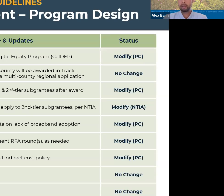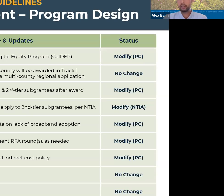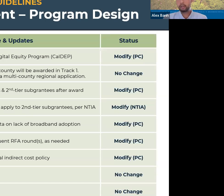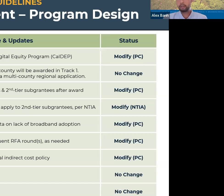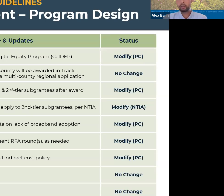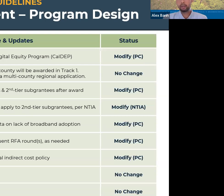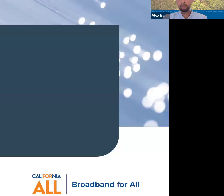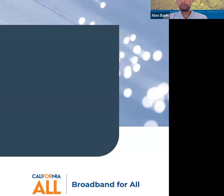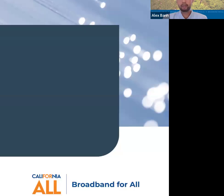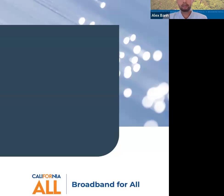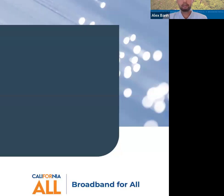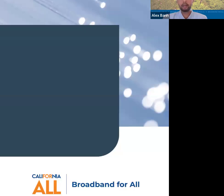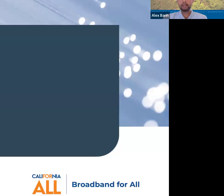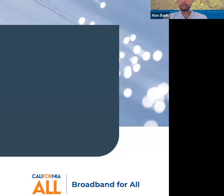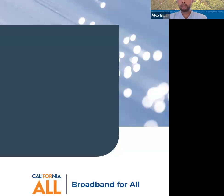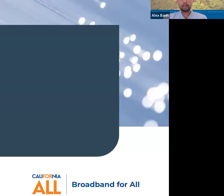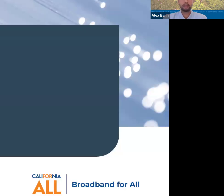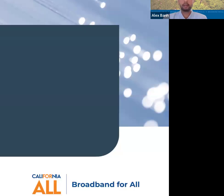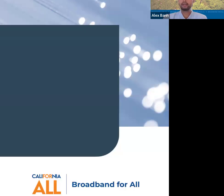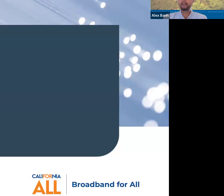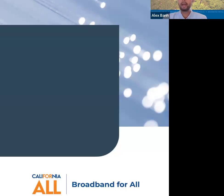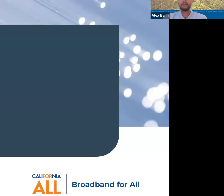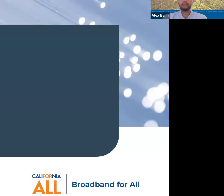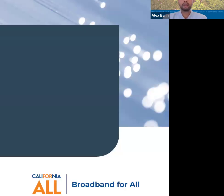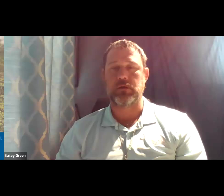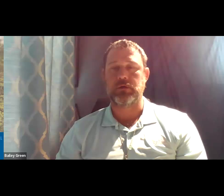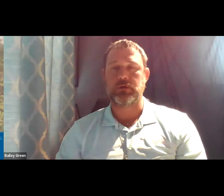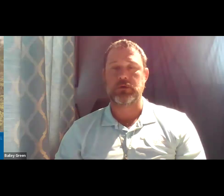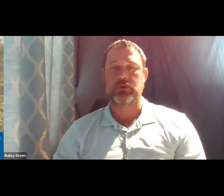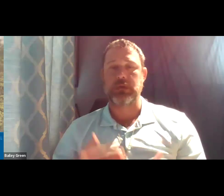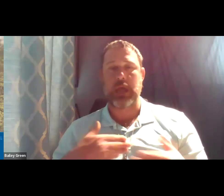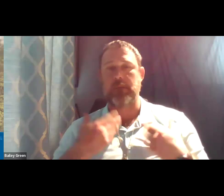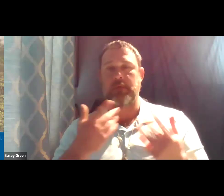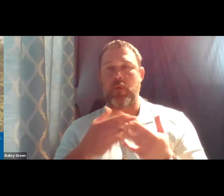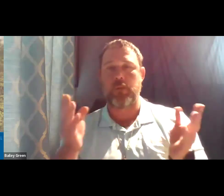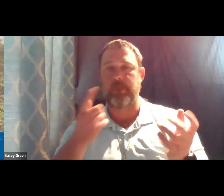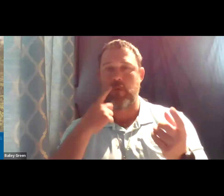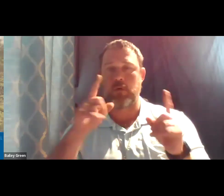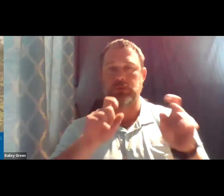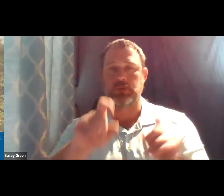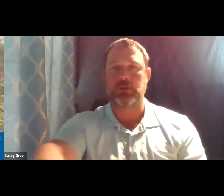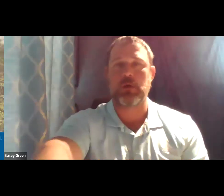Next slide. I think that's it for my updates, and happy to open it up to discussion.